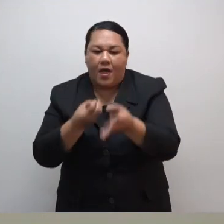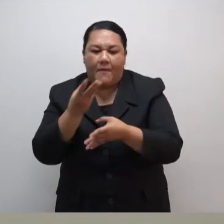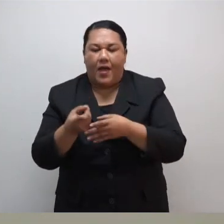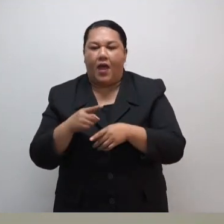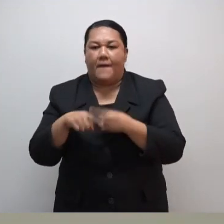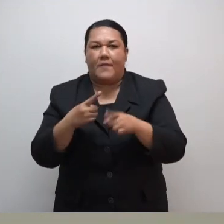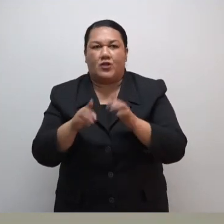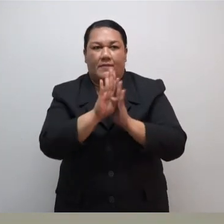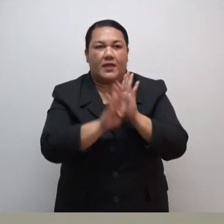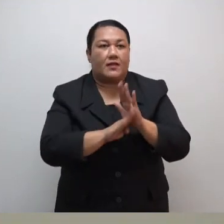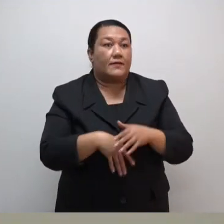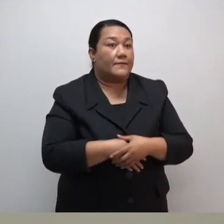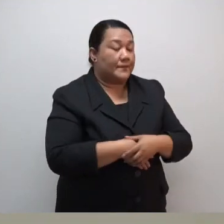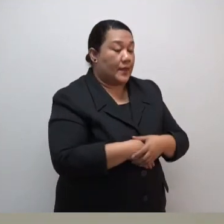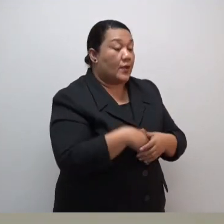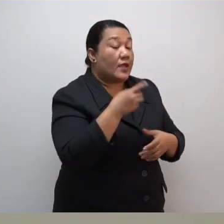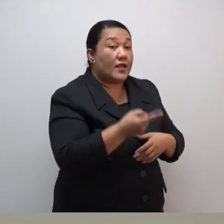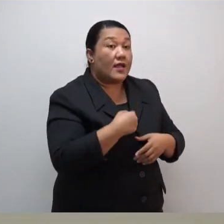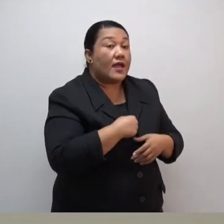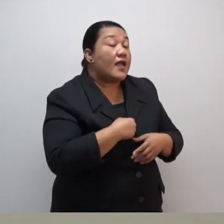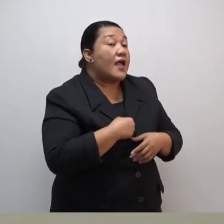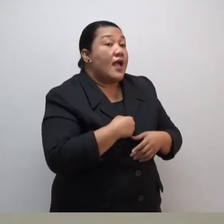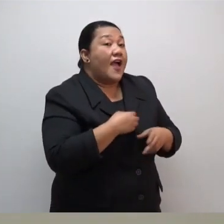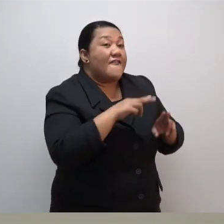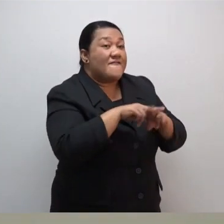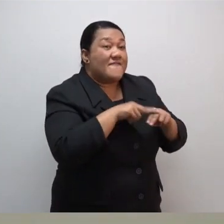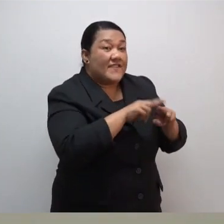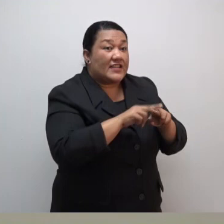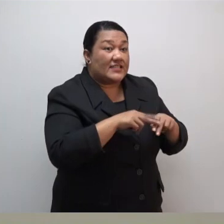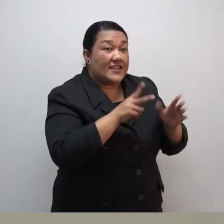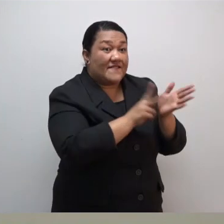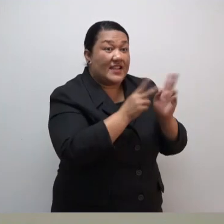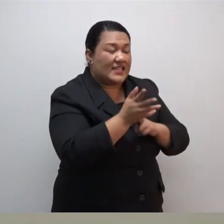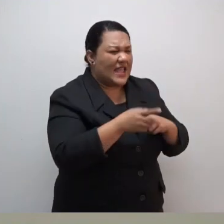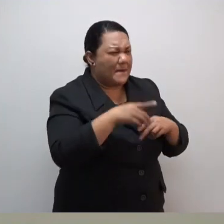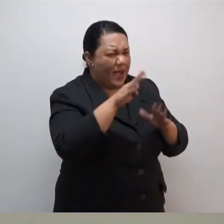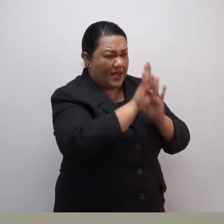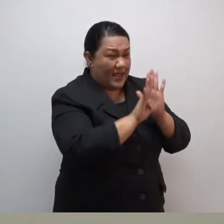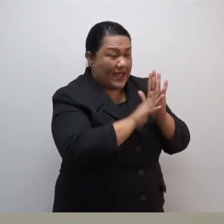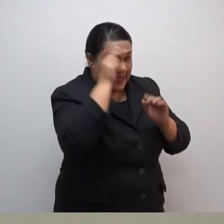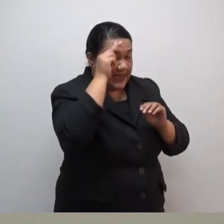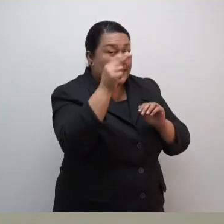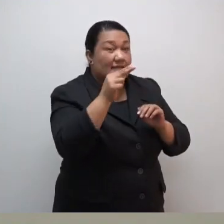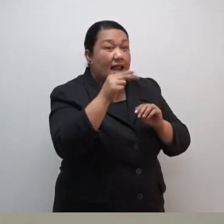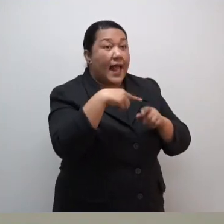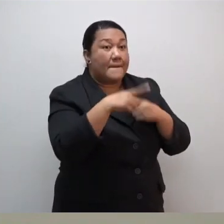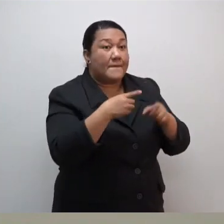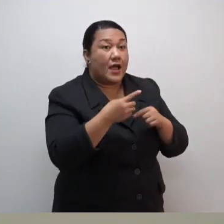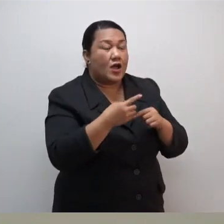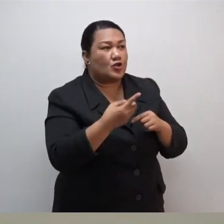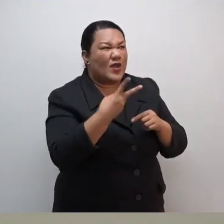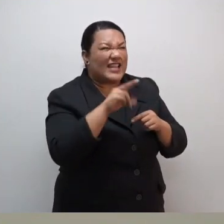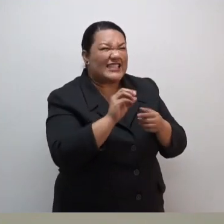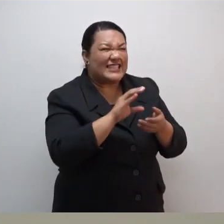Hi, Sashan Ilya from Fiji Village. With regards to another initiative that was announced in the national budget regarding the $20 data for